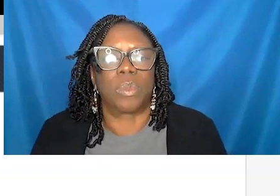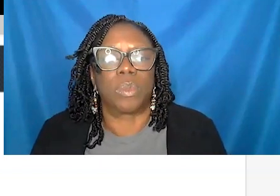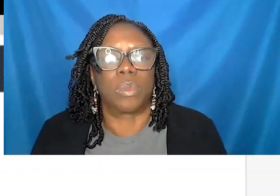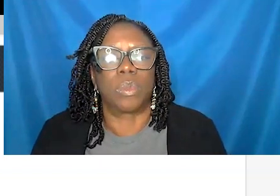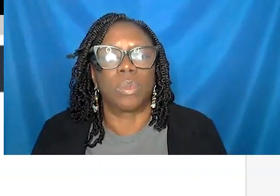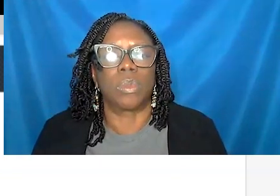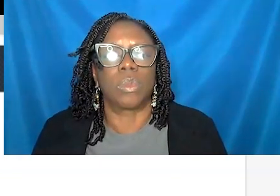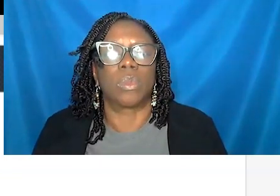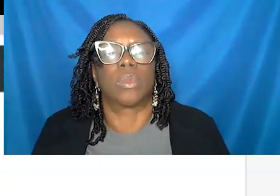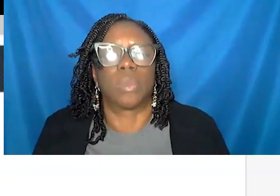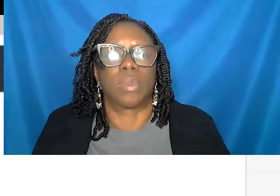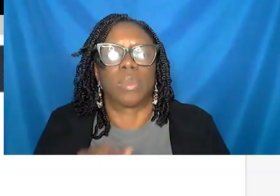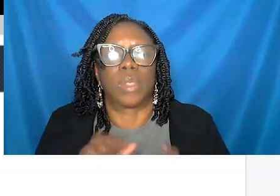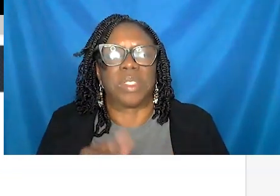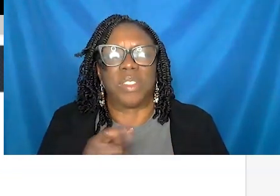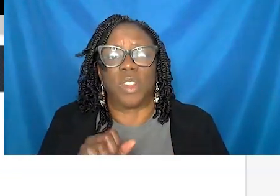location and a